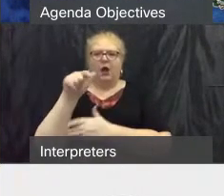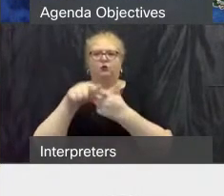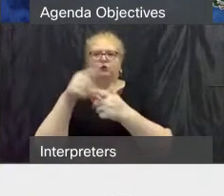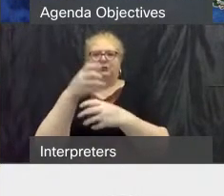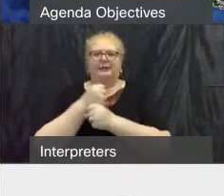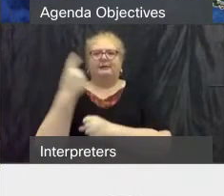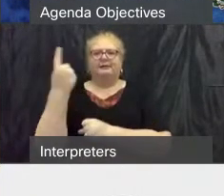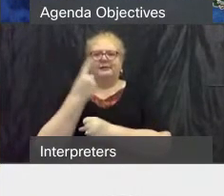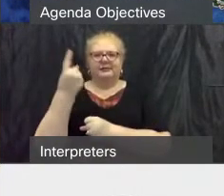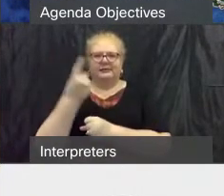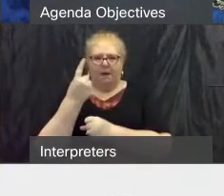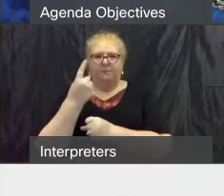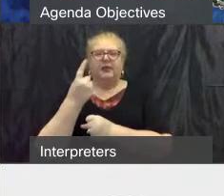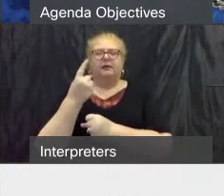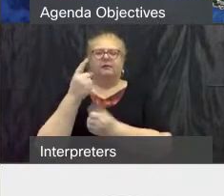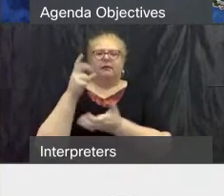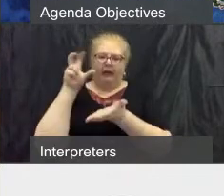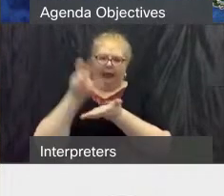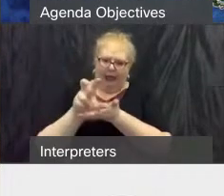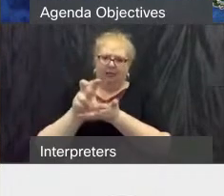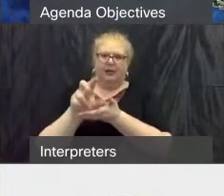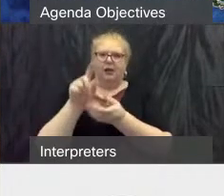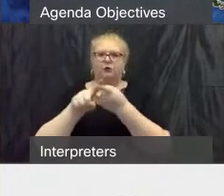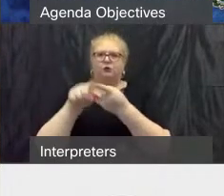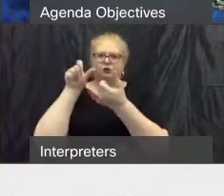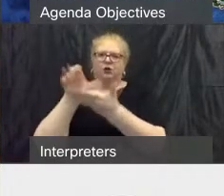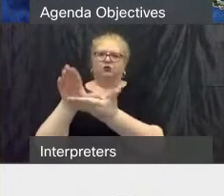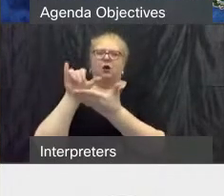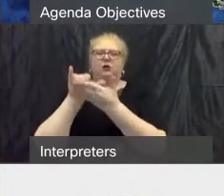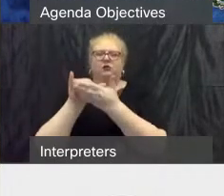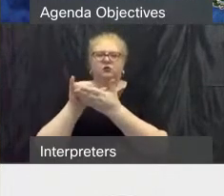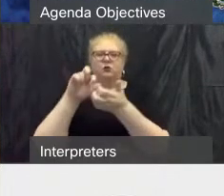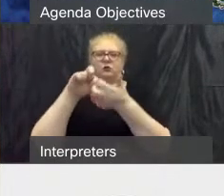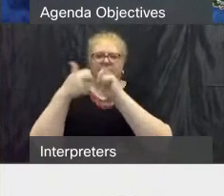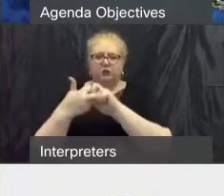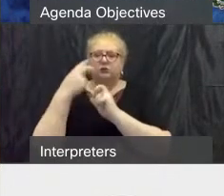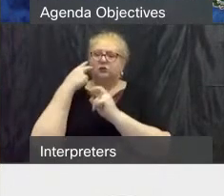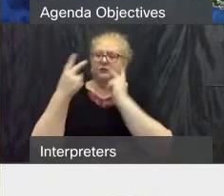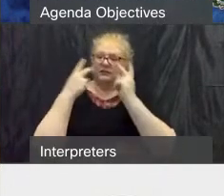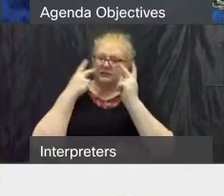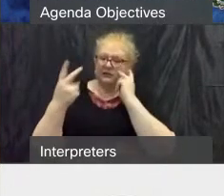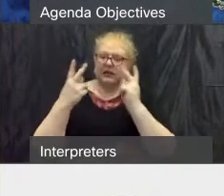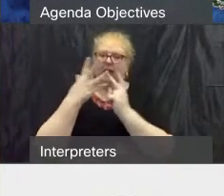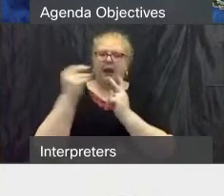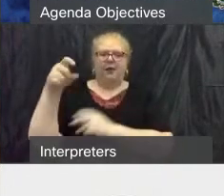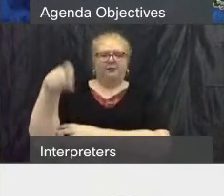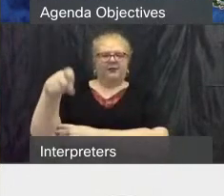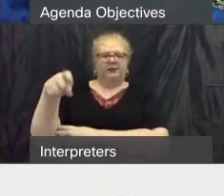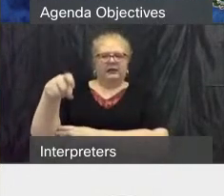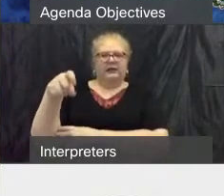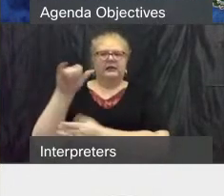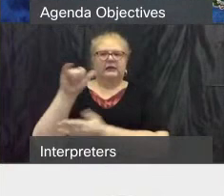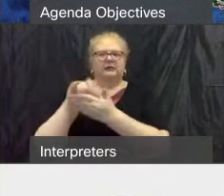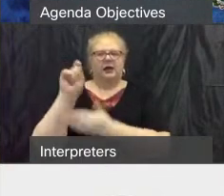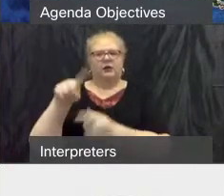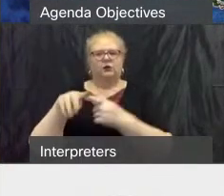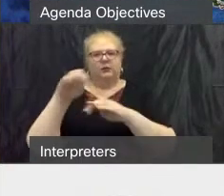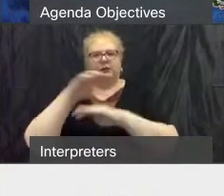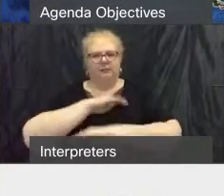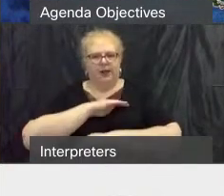the issues that I'm seeing and the needs that I'm seeing. So that again, that is my request.